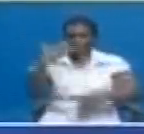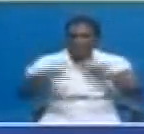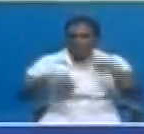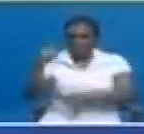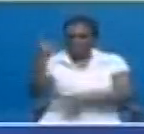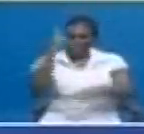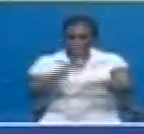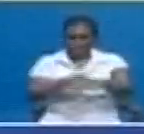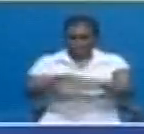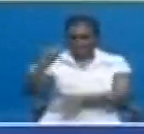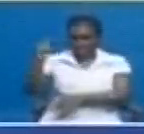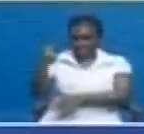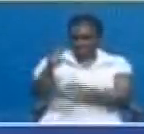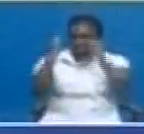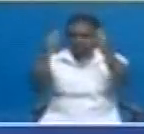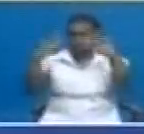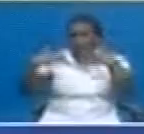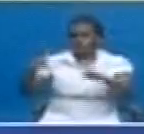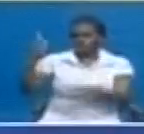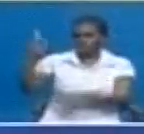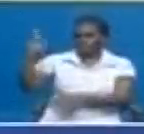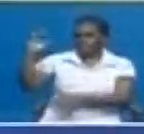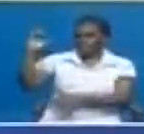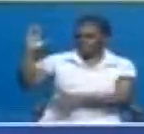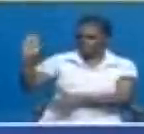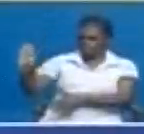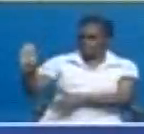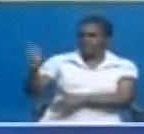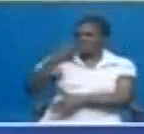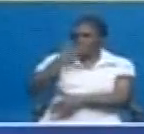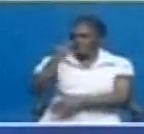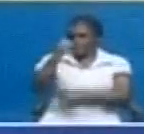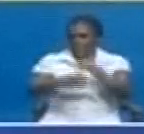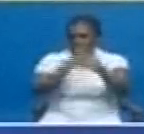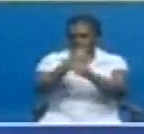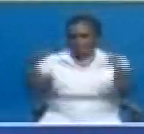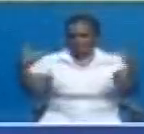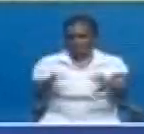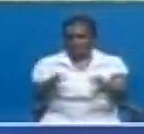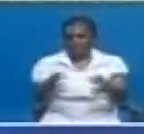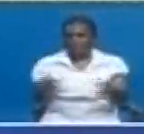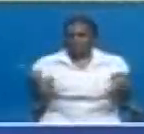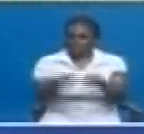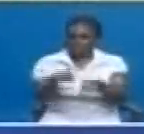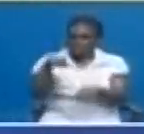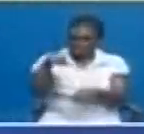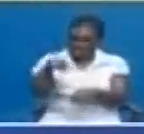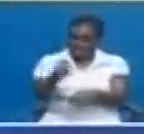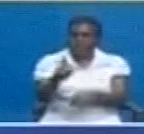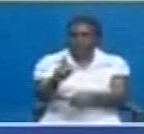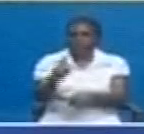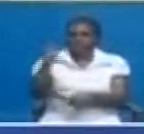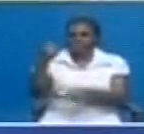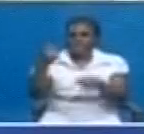first season in Kenya Cup, as they lost to KCB, which was arguably the best sports club of the year. The Millers have since moved on from the Kenya